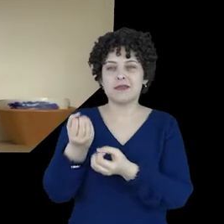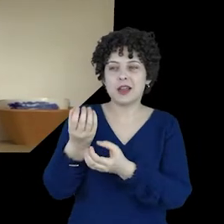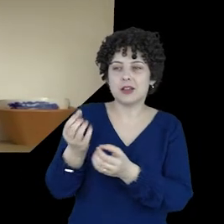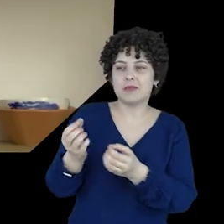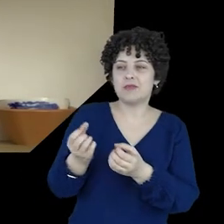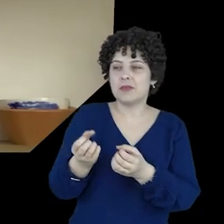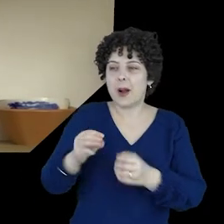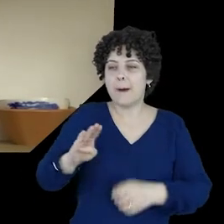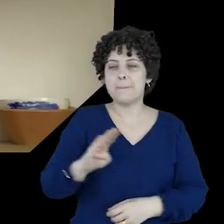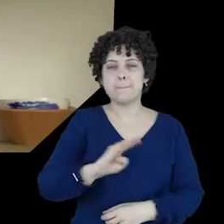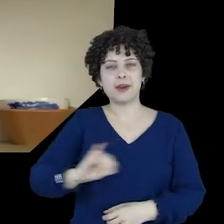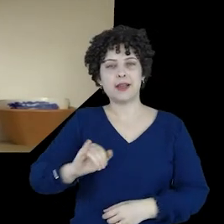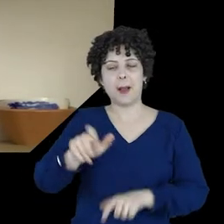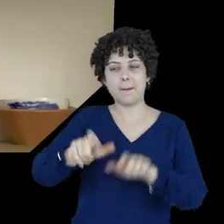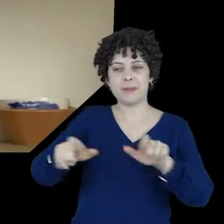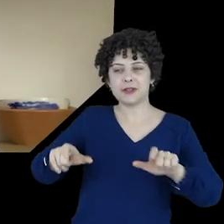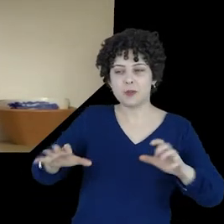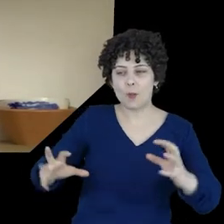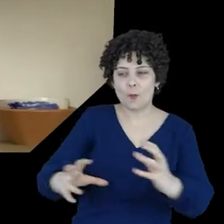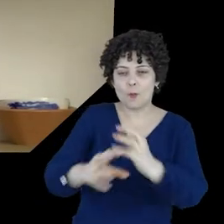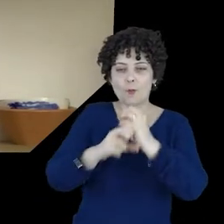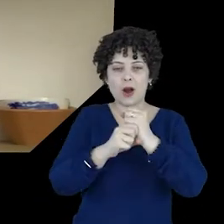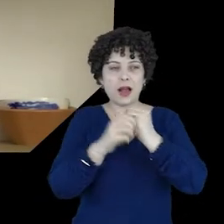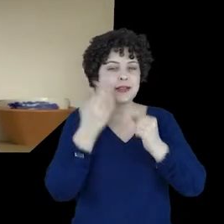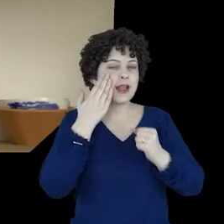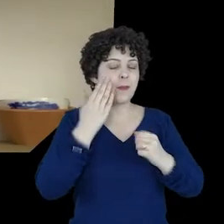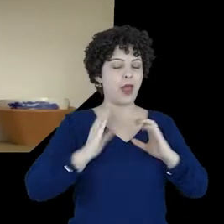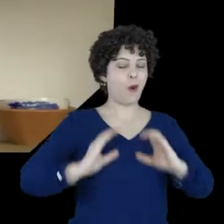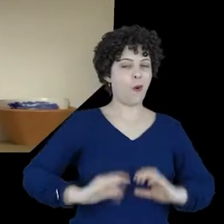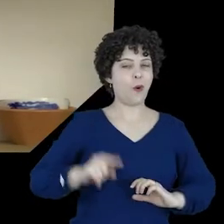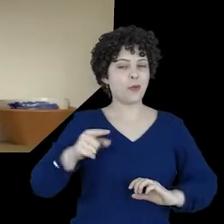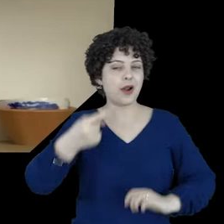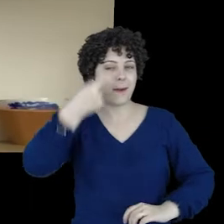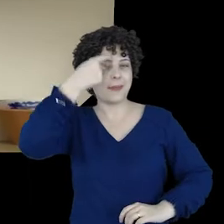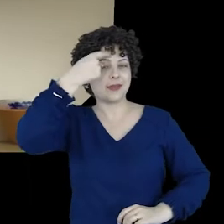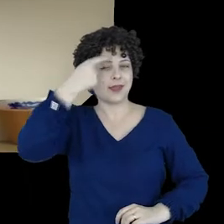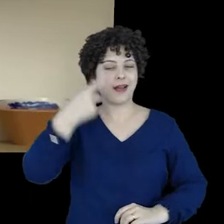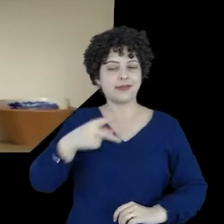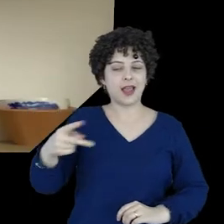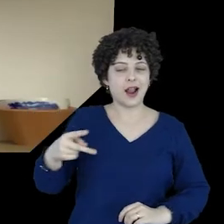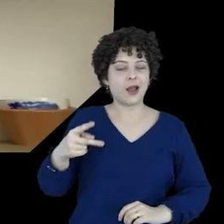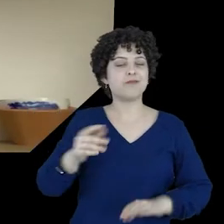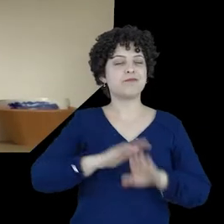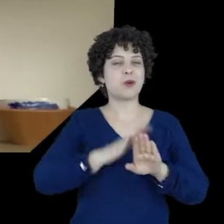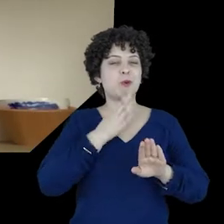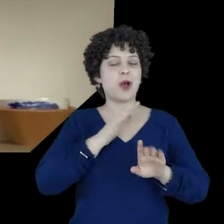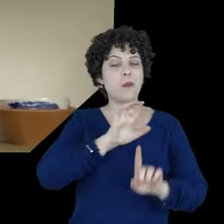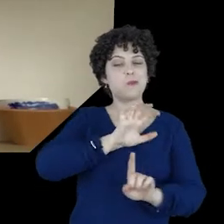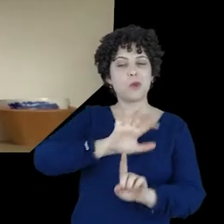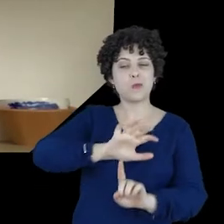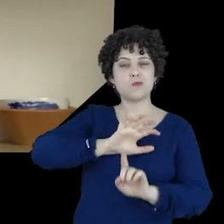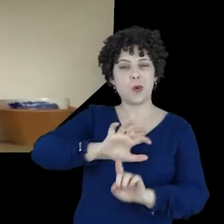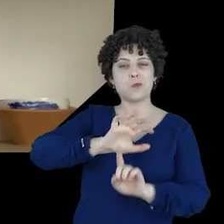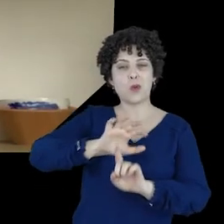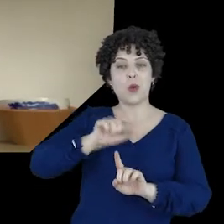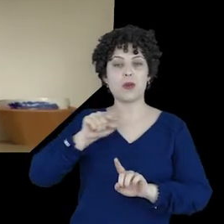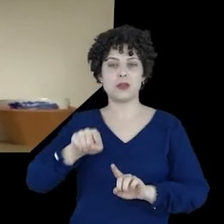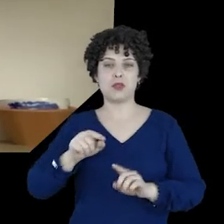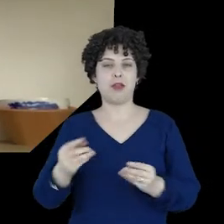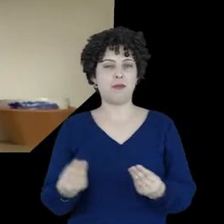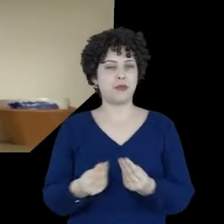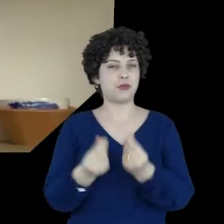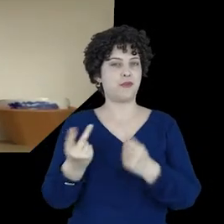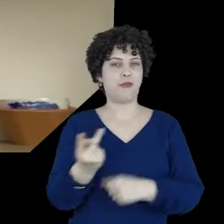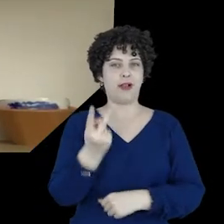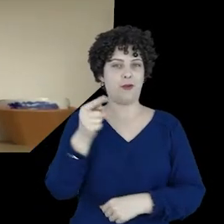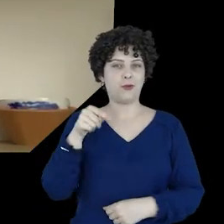users, they're not only able to sort of predict users' behaviour and thought, but also to actively shape it. And this